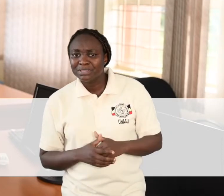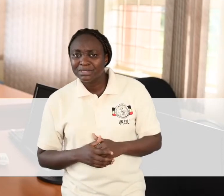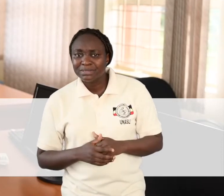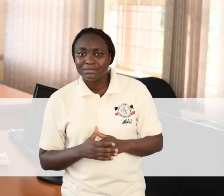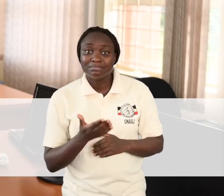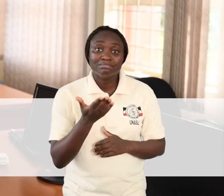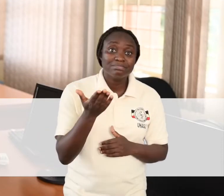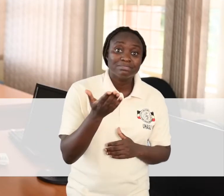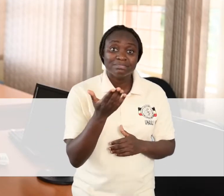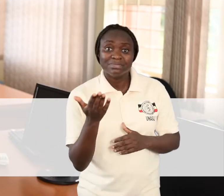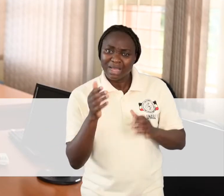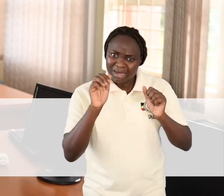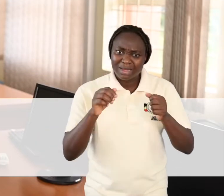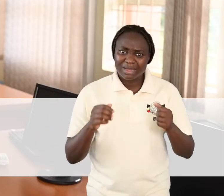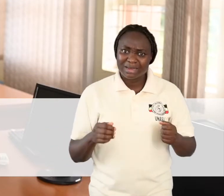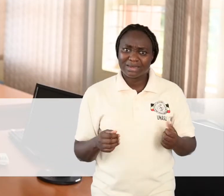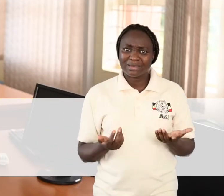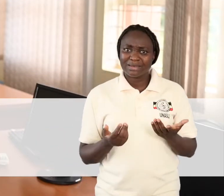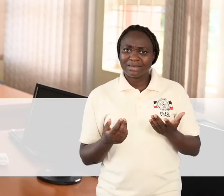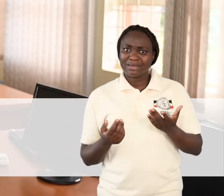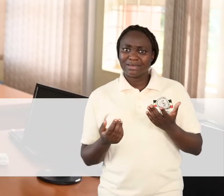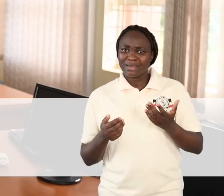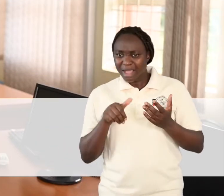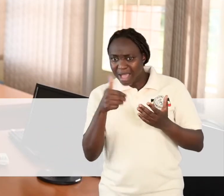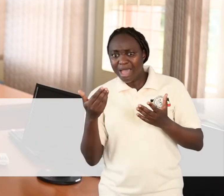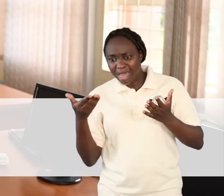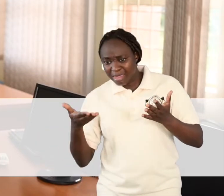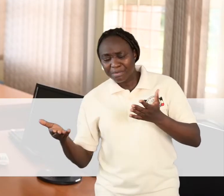Yes? Please form them, feel free.